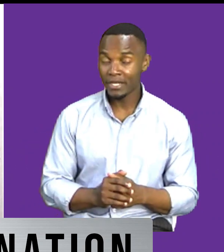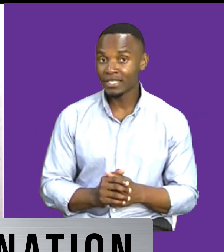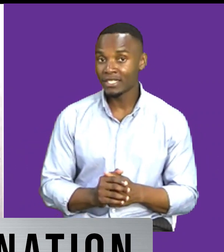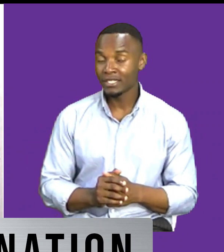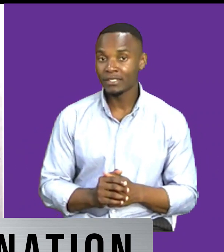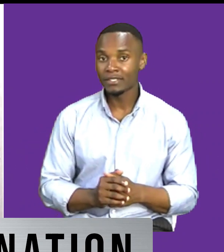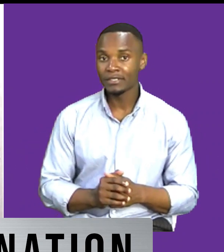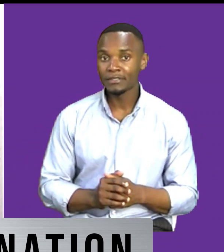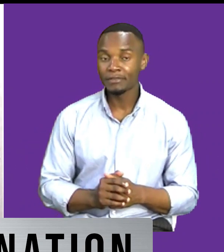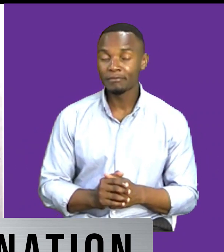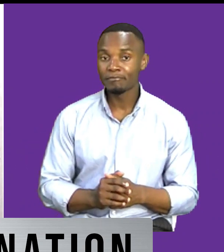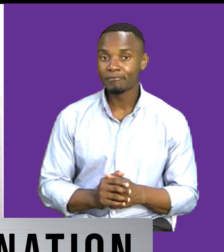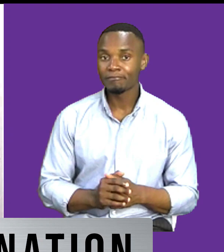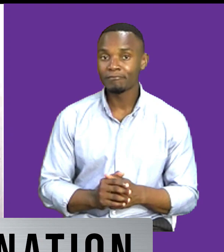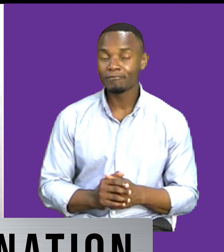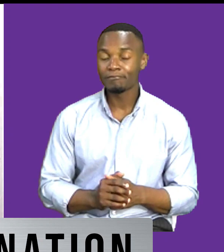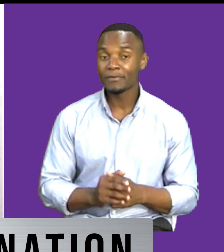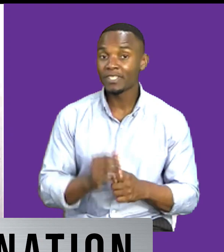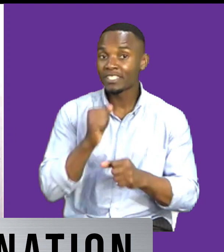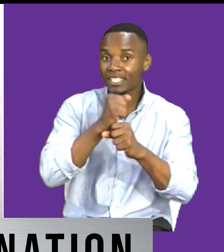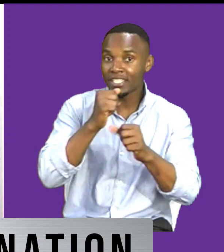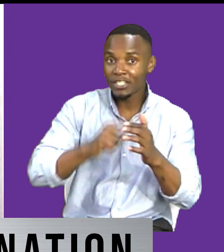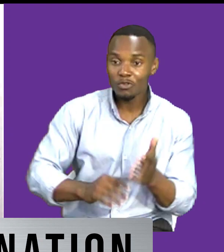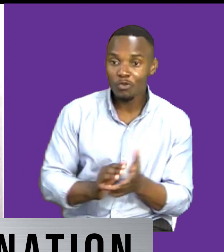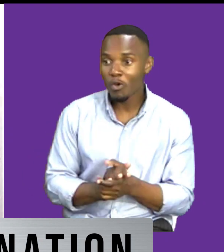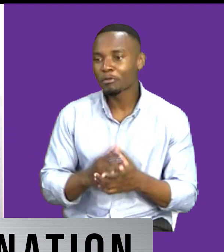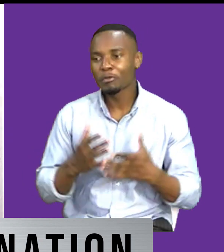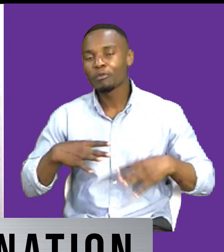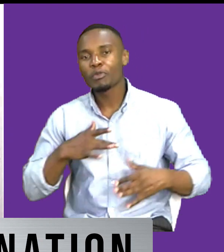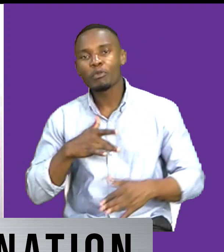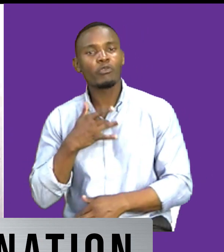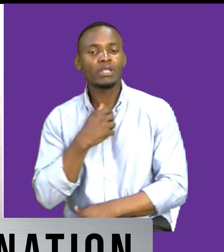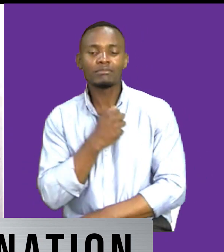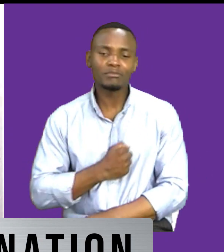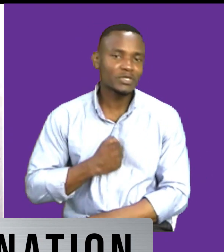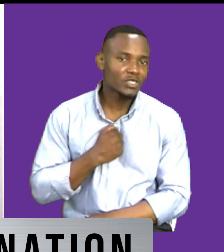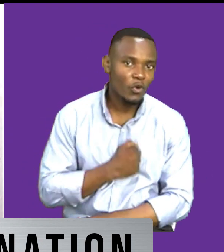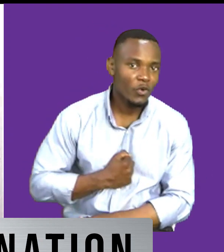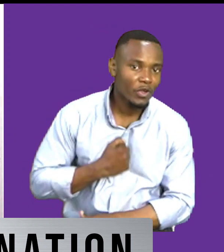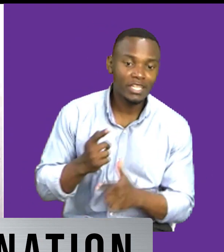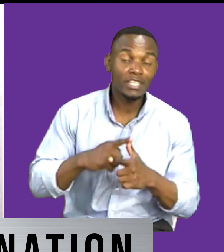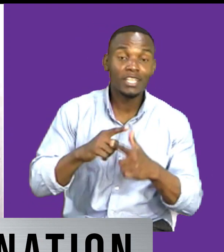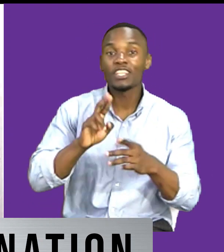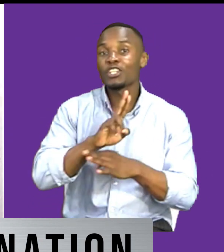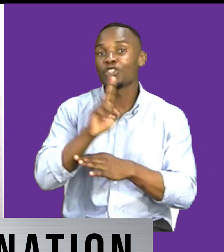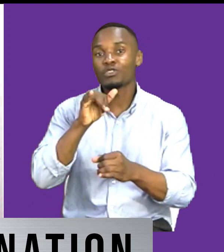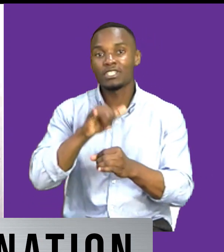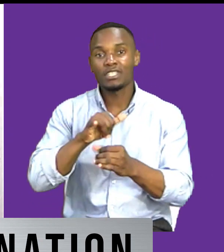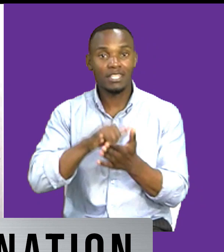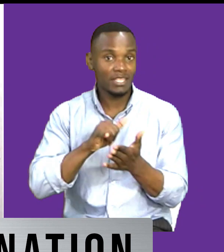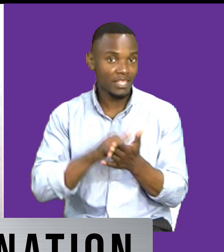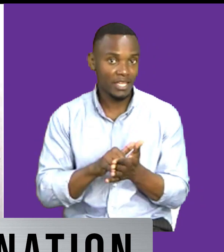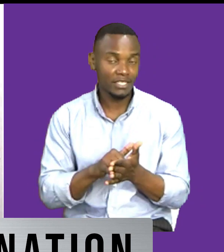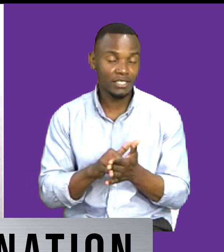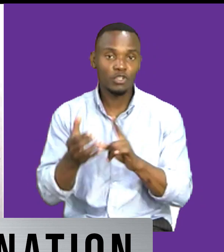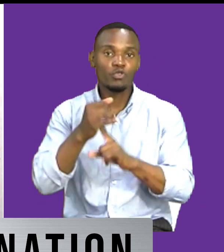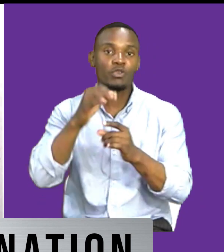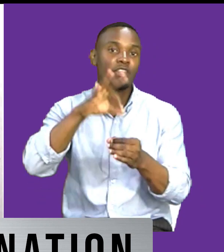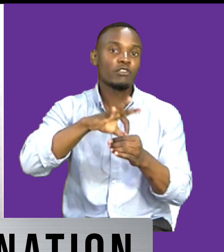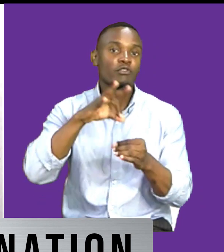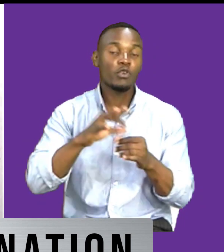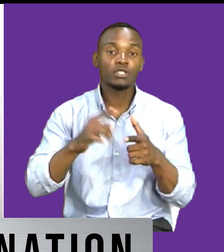call it, whip emotions? Whip emotions and basically weaponize the hustlers to a point that they were saying